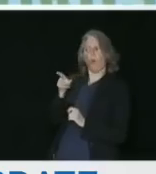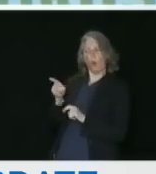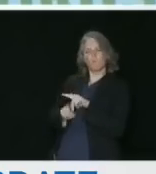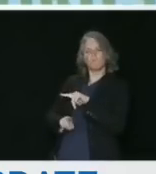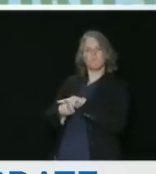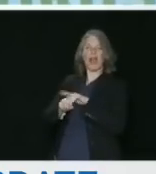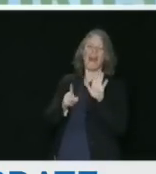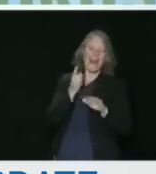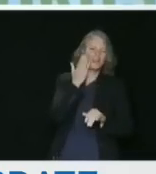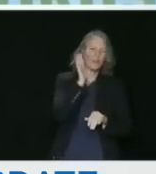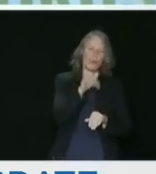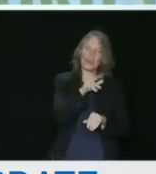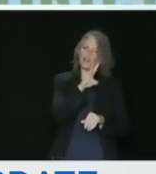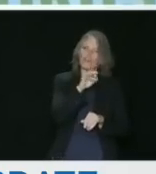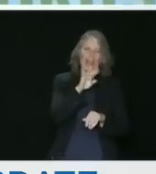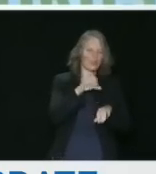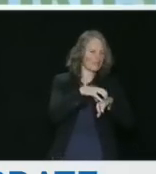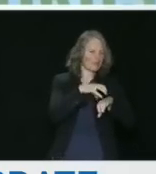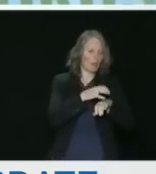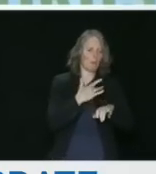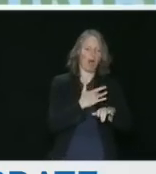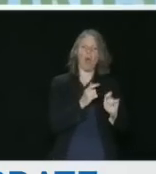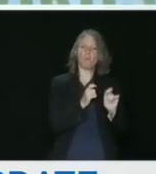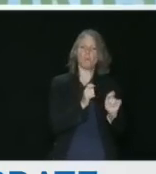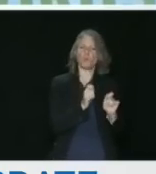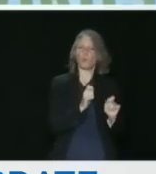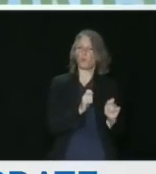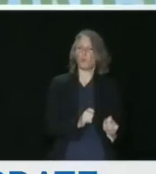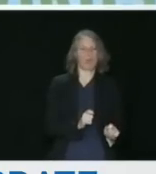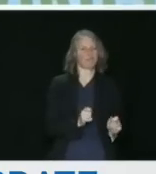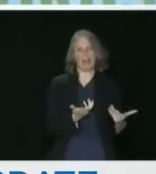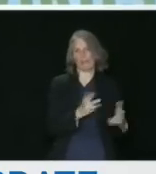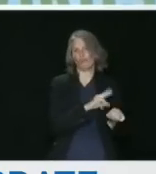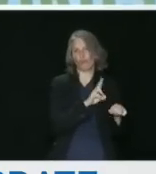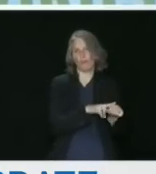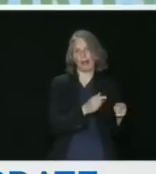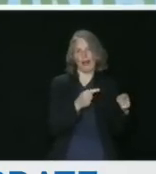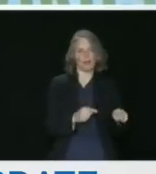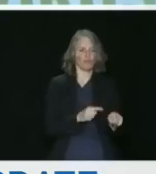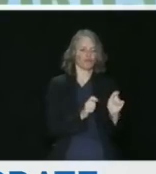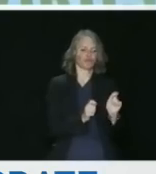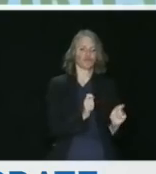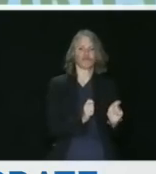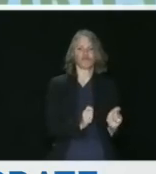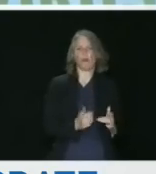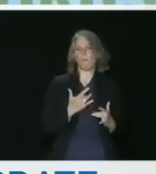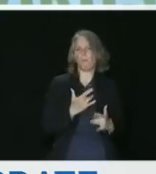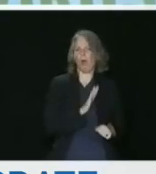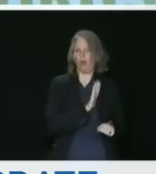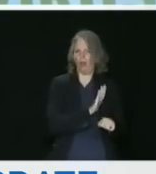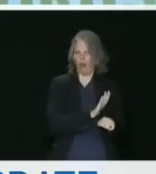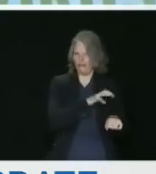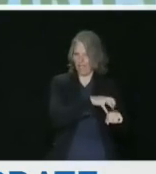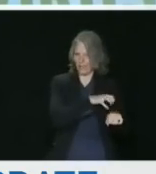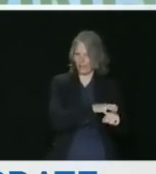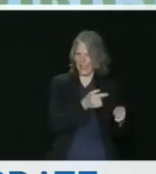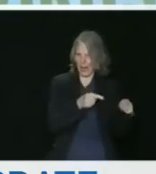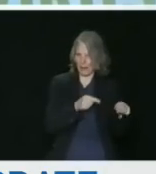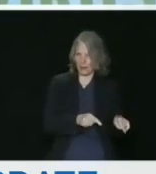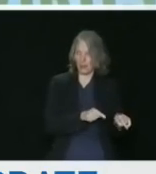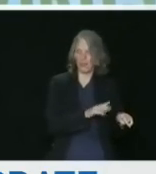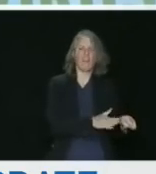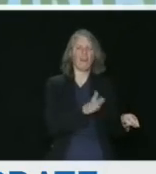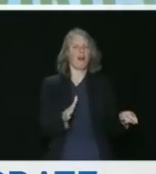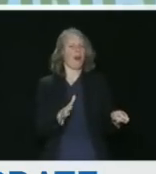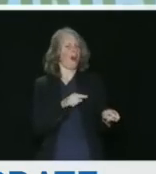lots of mutations, thousands of mutations in this virus, which is normal behavior of viruses. So when do we begin